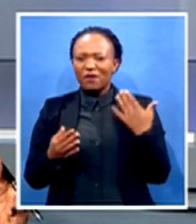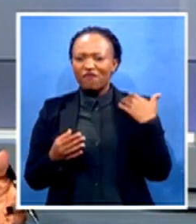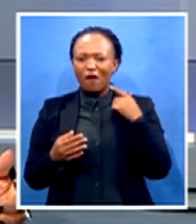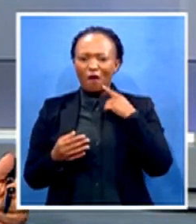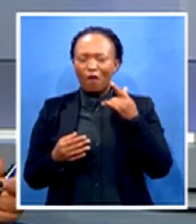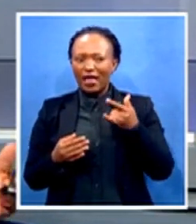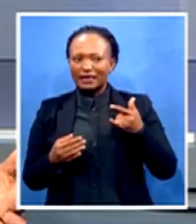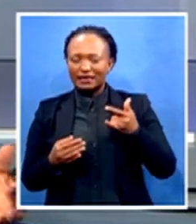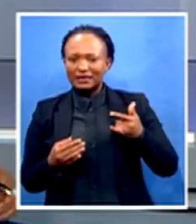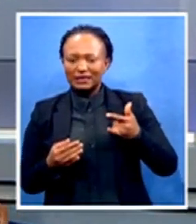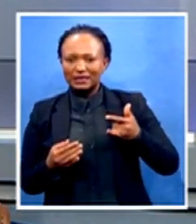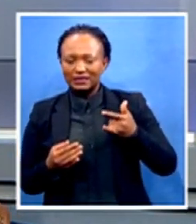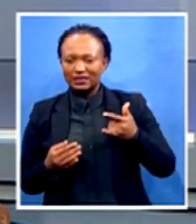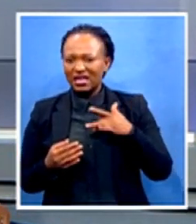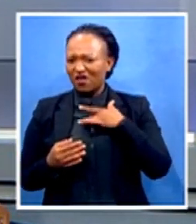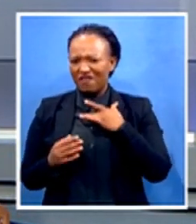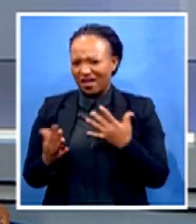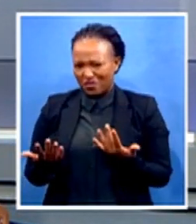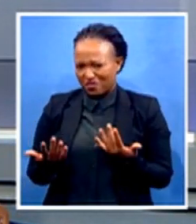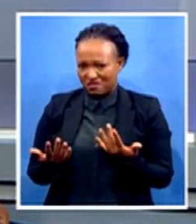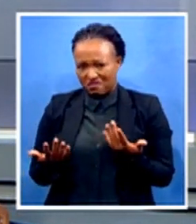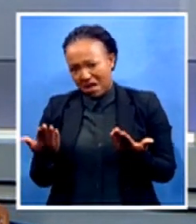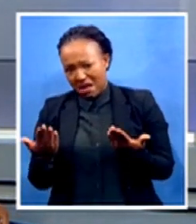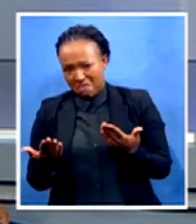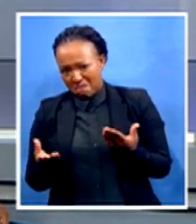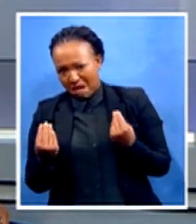maybe not? You see your leaders going